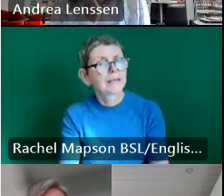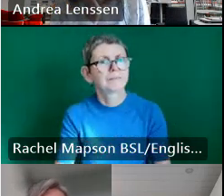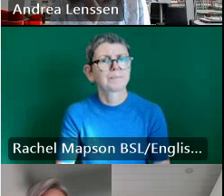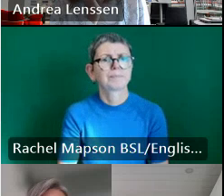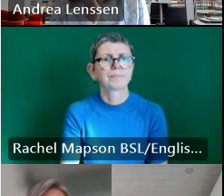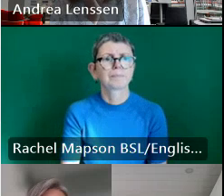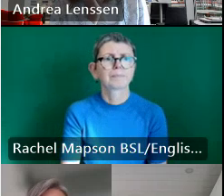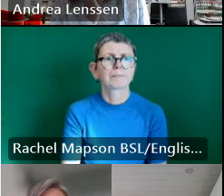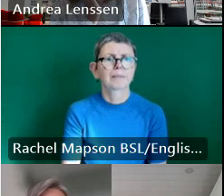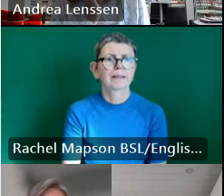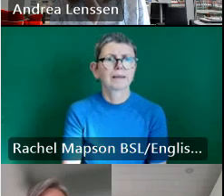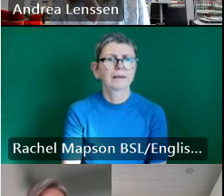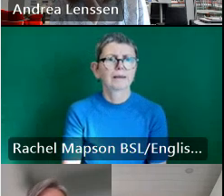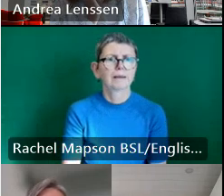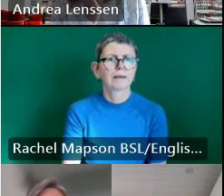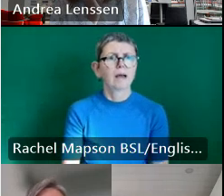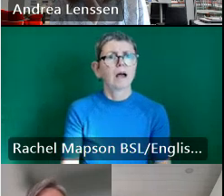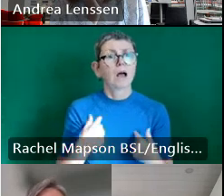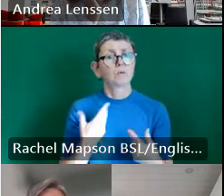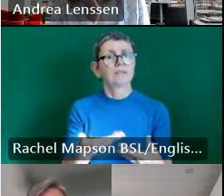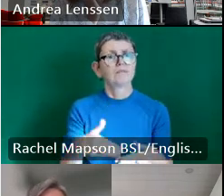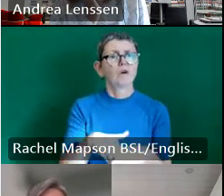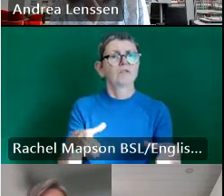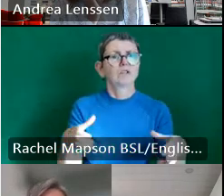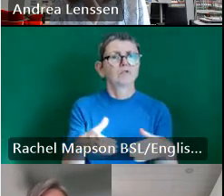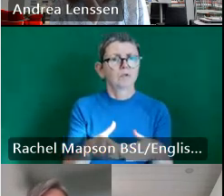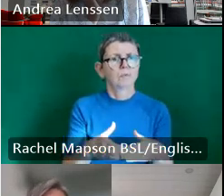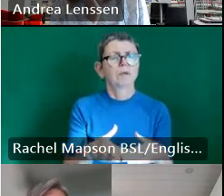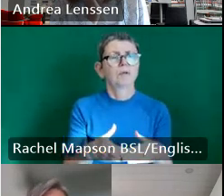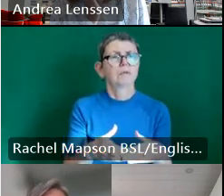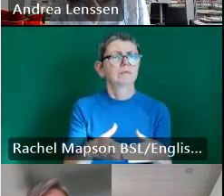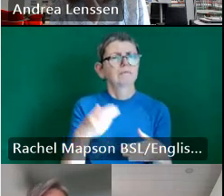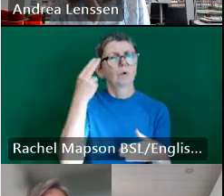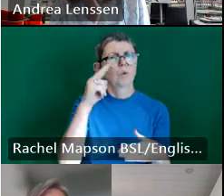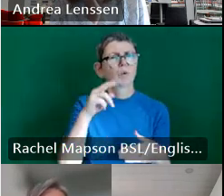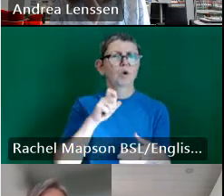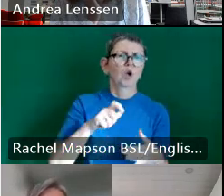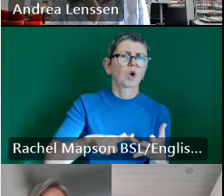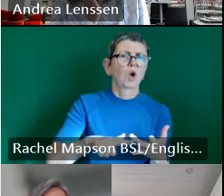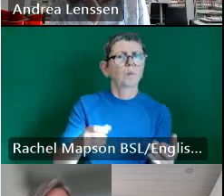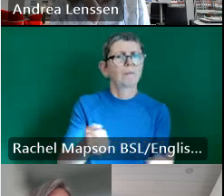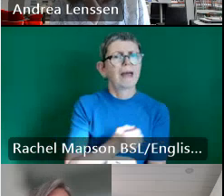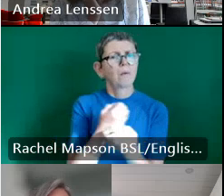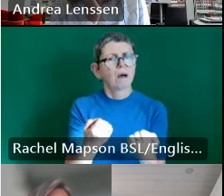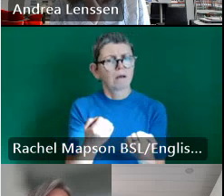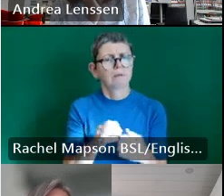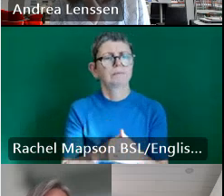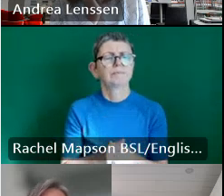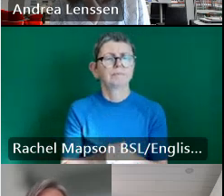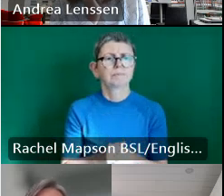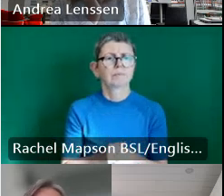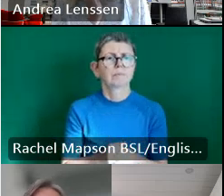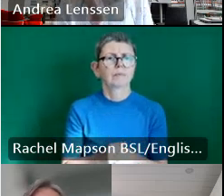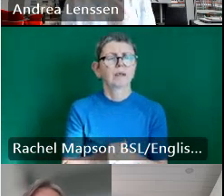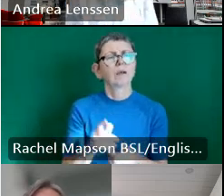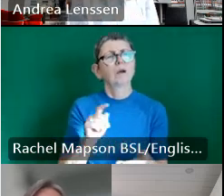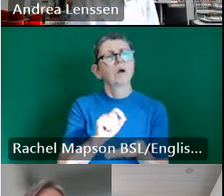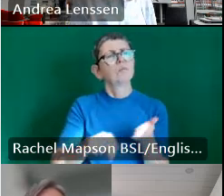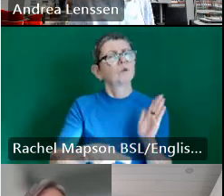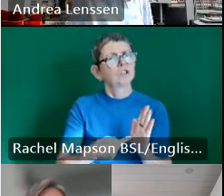this, I was part of a group called Co-Power, and they they had a project, and they